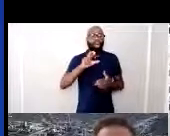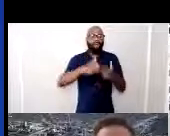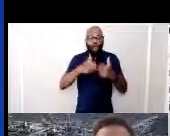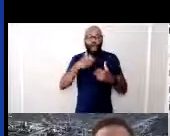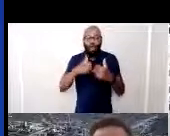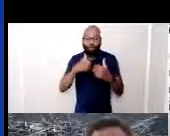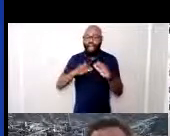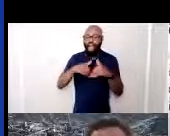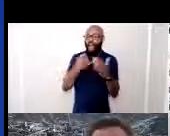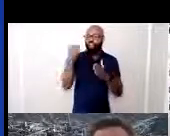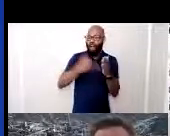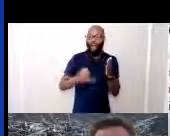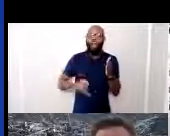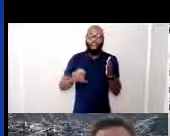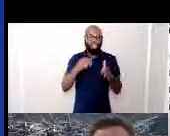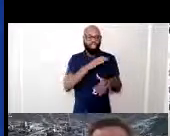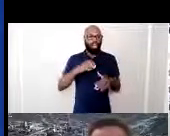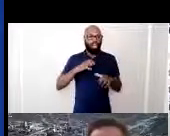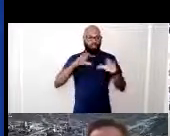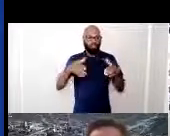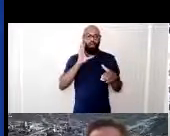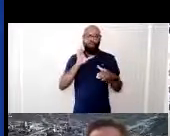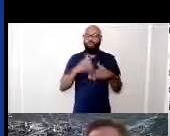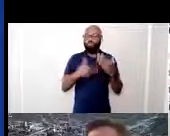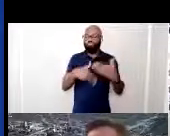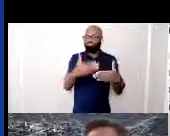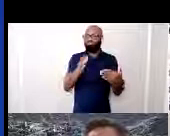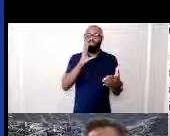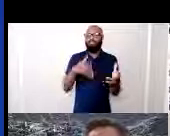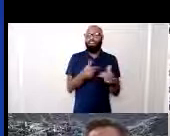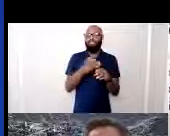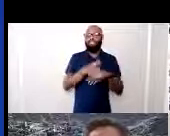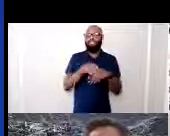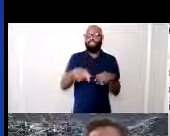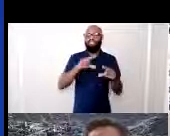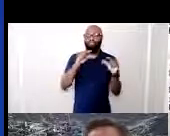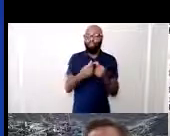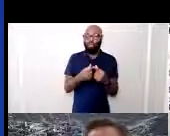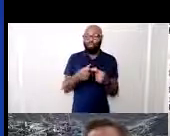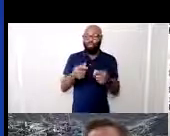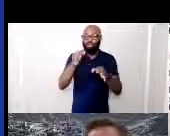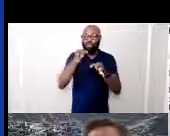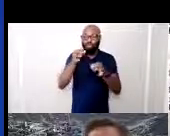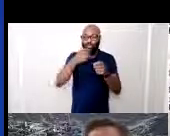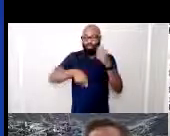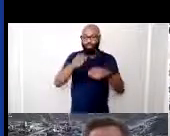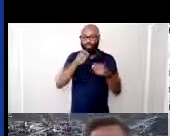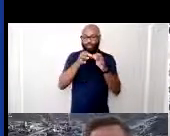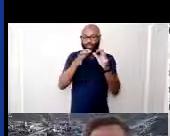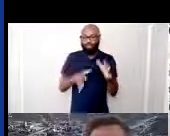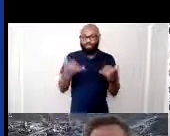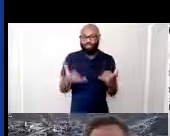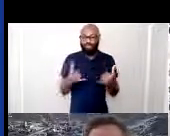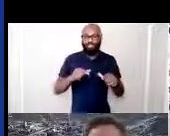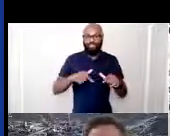will function, and that's sort of the follow-up step to this group. We also think that there's room in this process